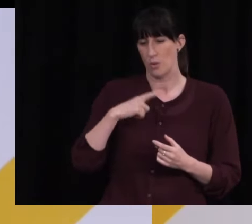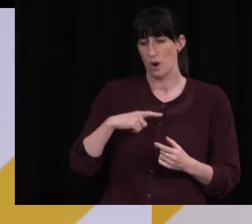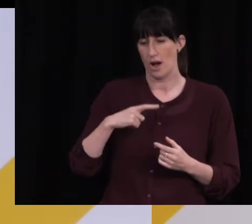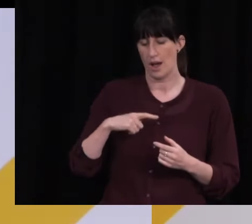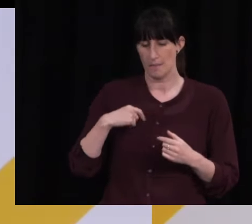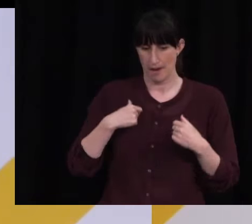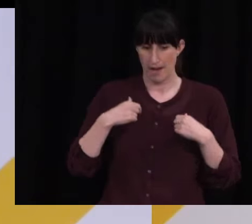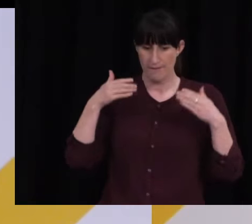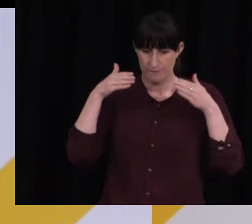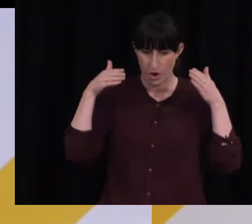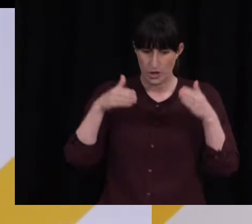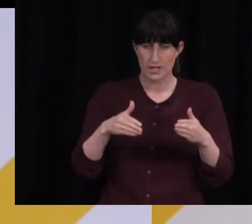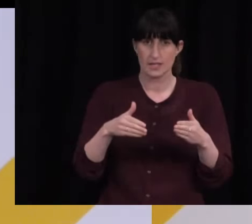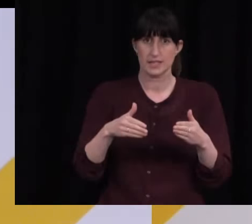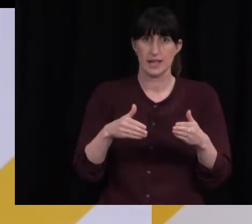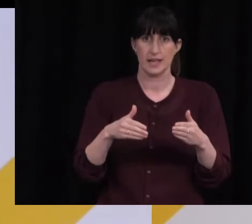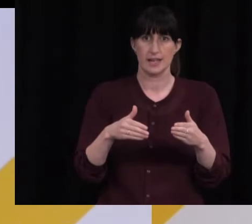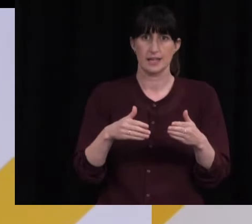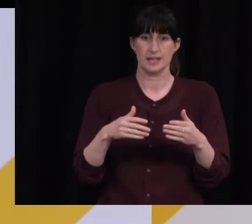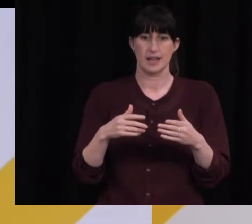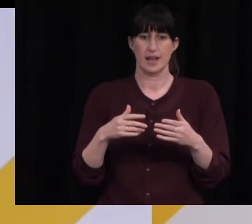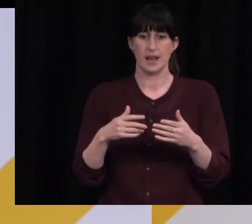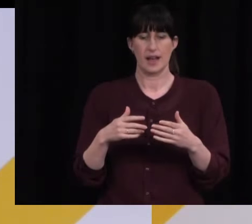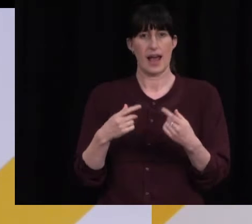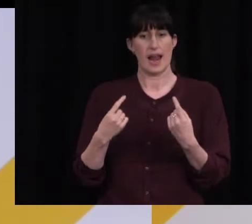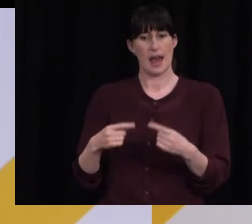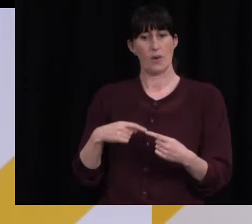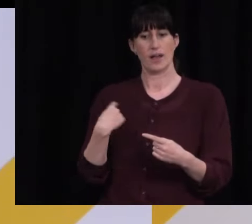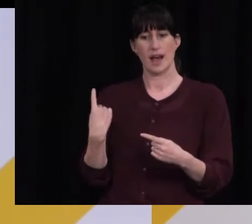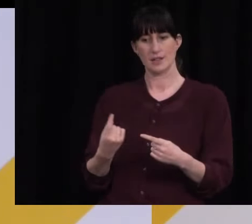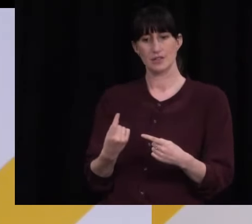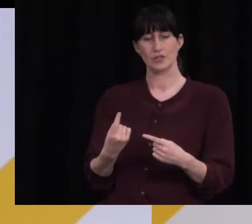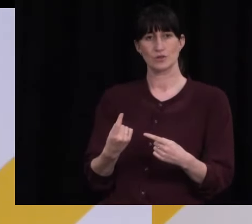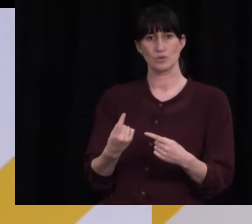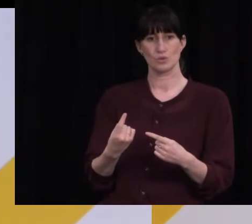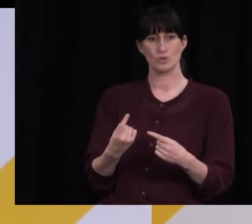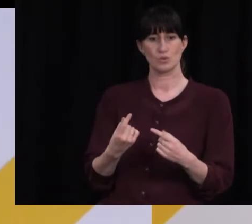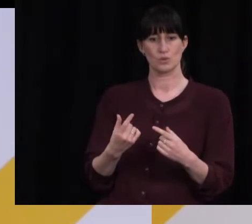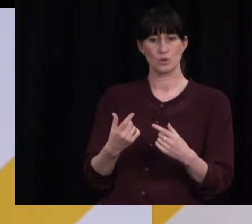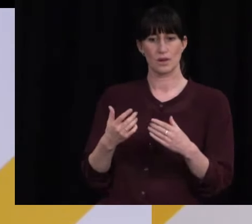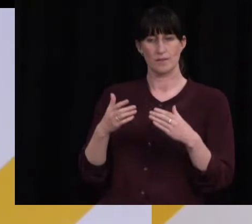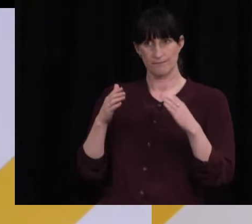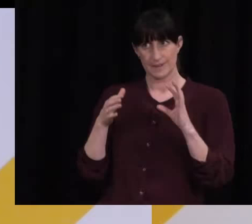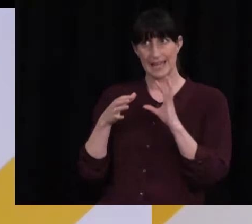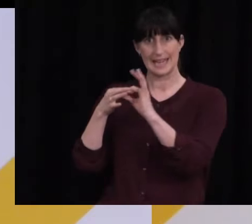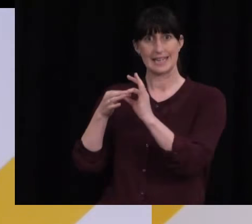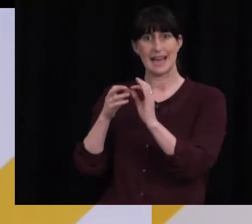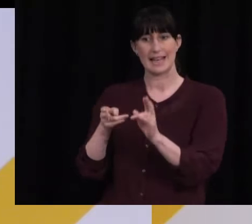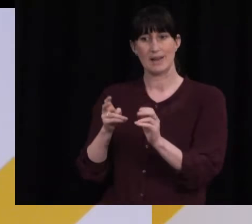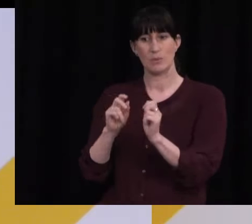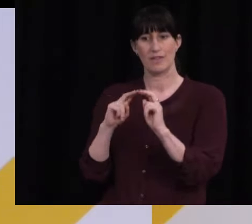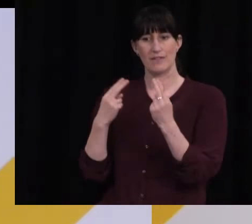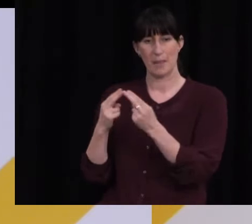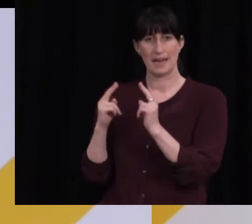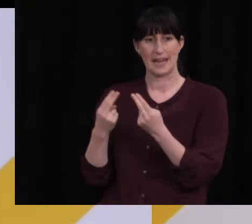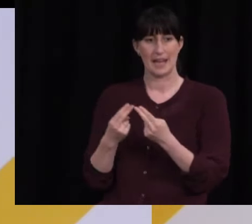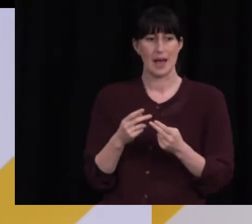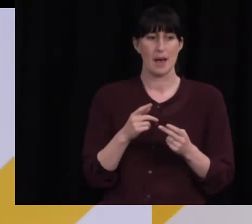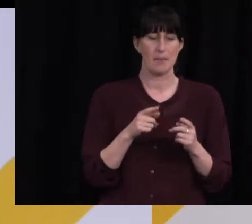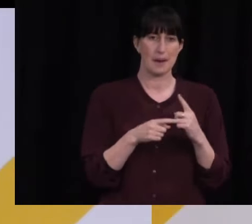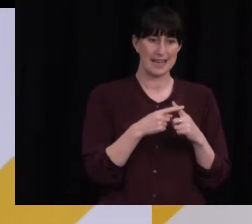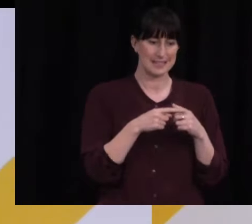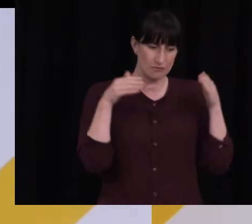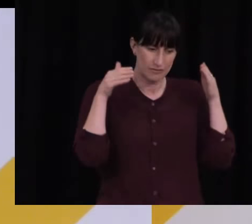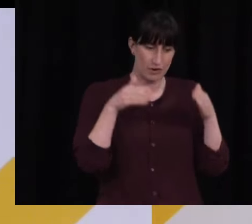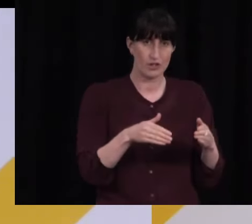approach that allows us to do all of that whilst allowing families to reconnect as well. That's key. And so for me, it's not just about Christmas, it's actually